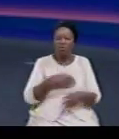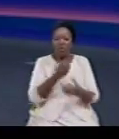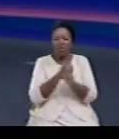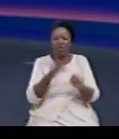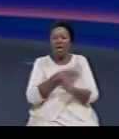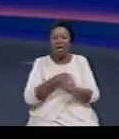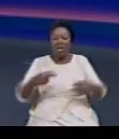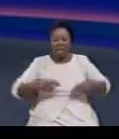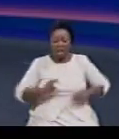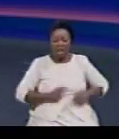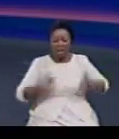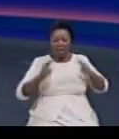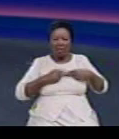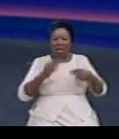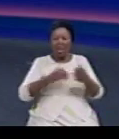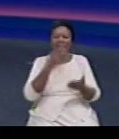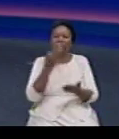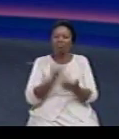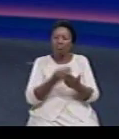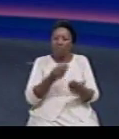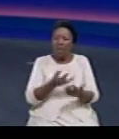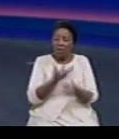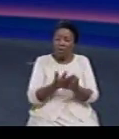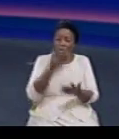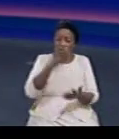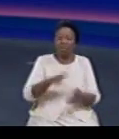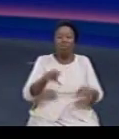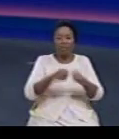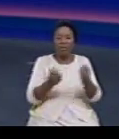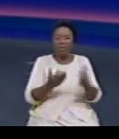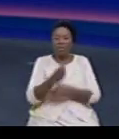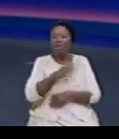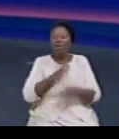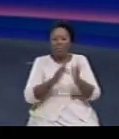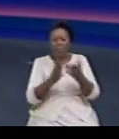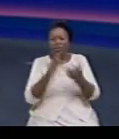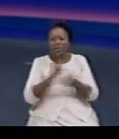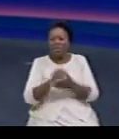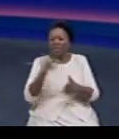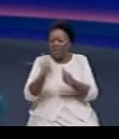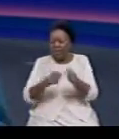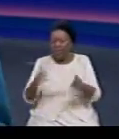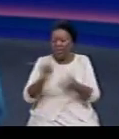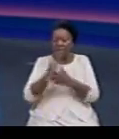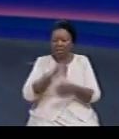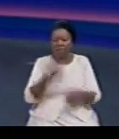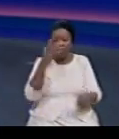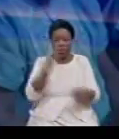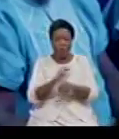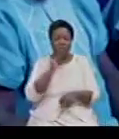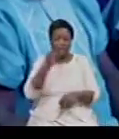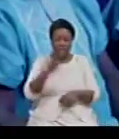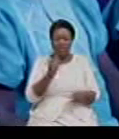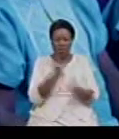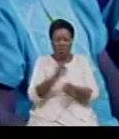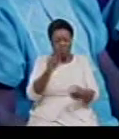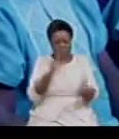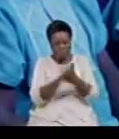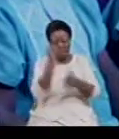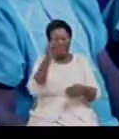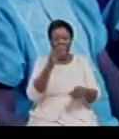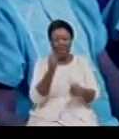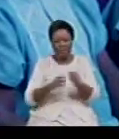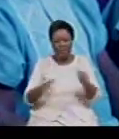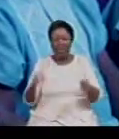financial breakthrough, the scripture, everything that is promised, trustable. Look at number four. Number four